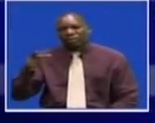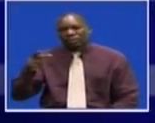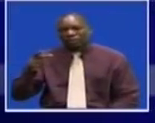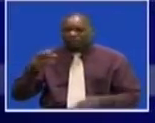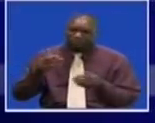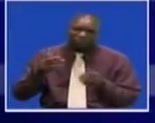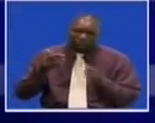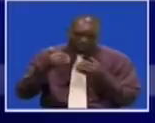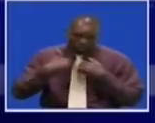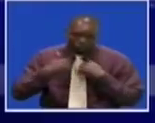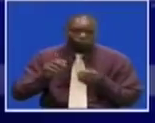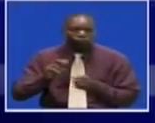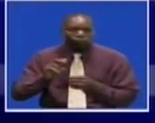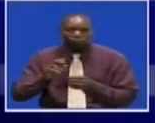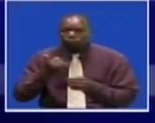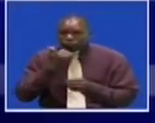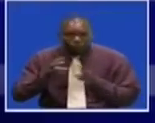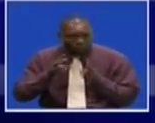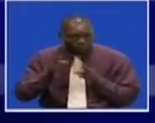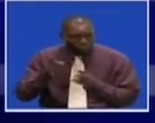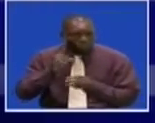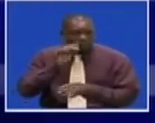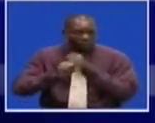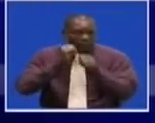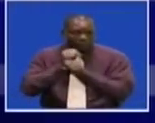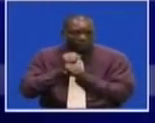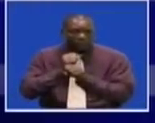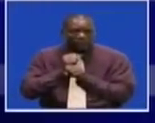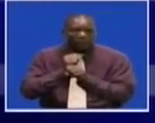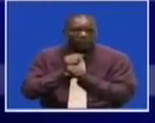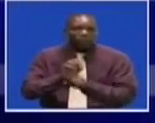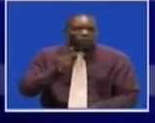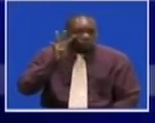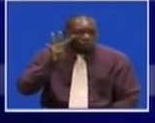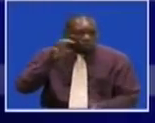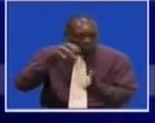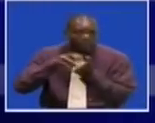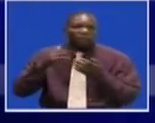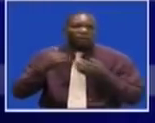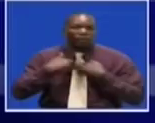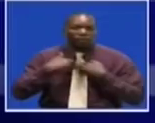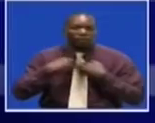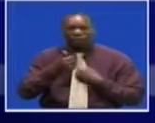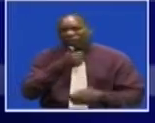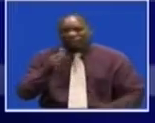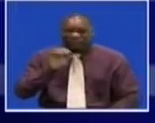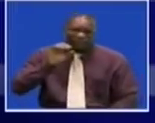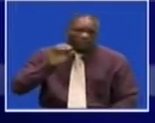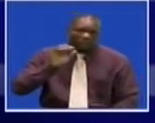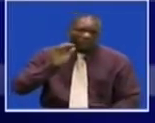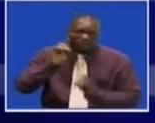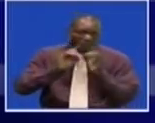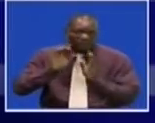of crime. The former ZAF commander, aged 50, is jointly charged under four counts with Cheetah Lodges